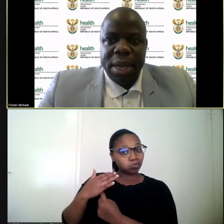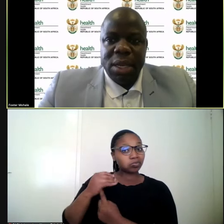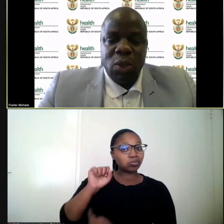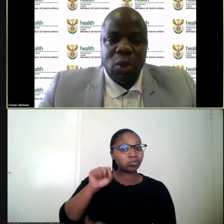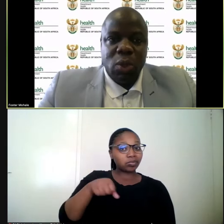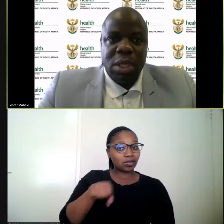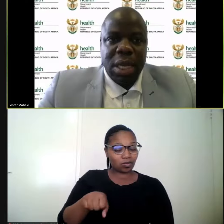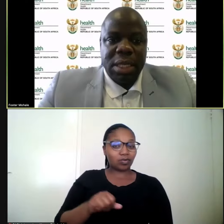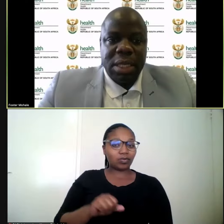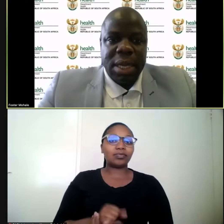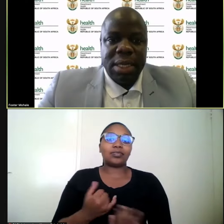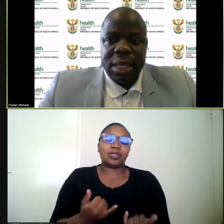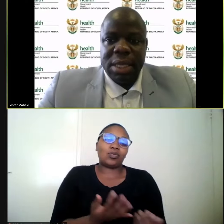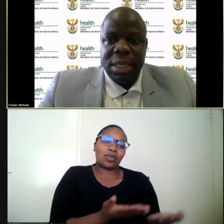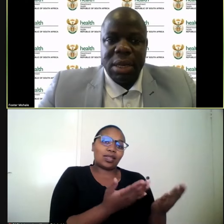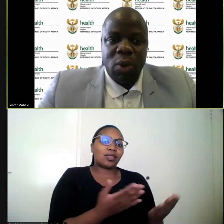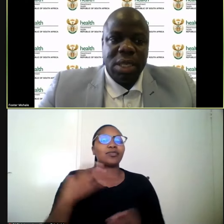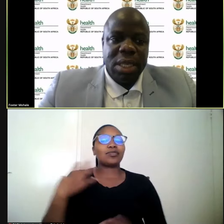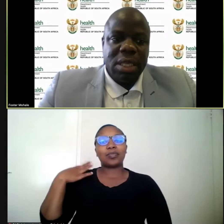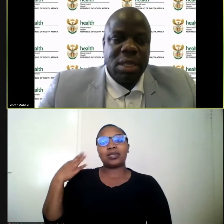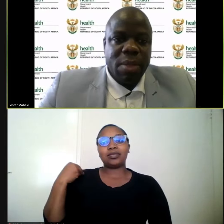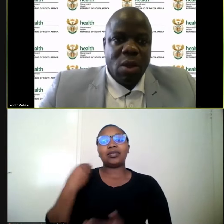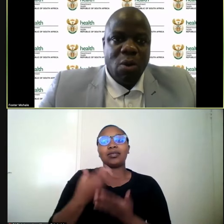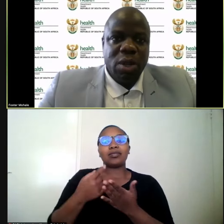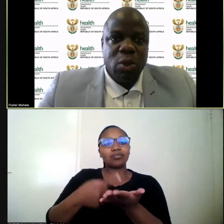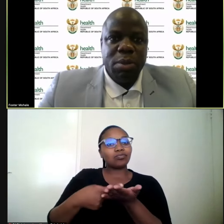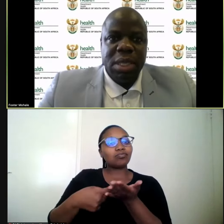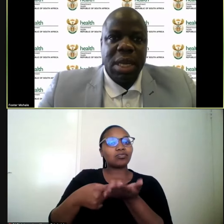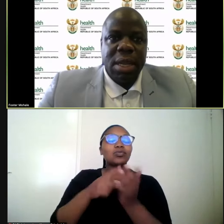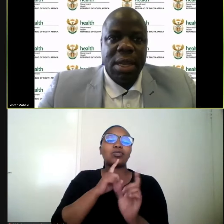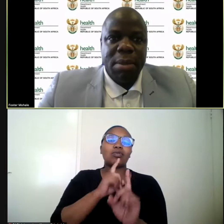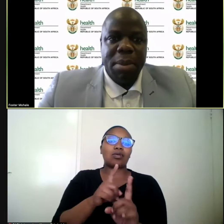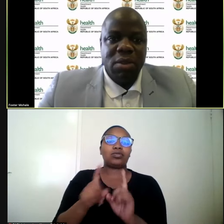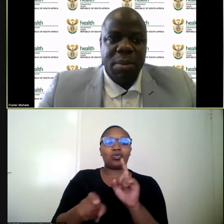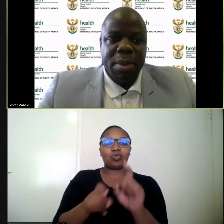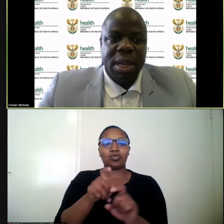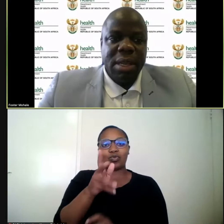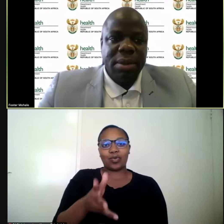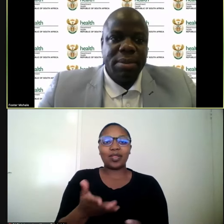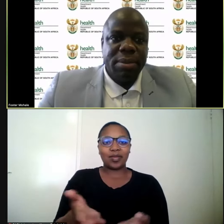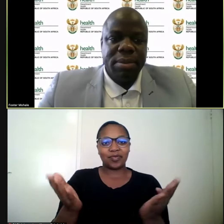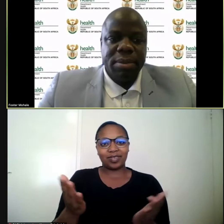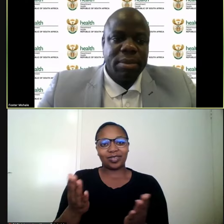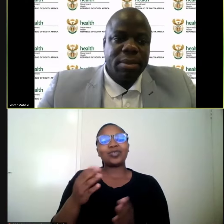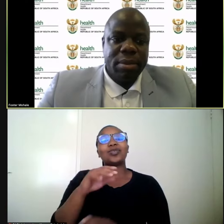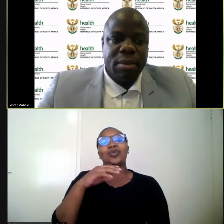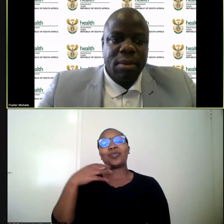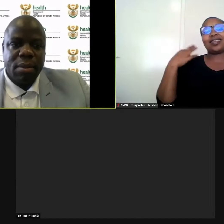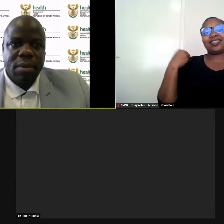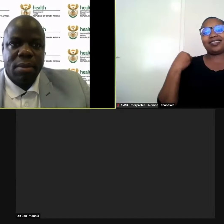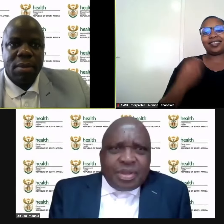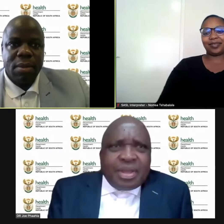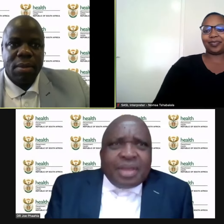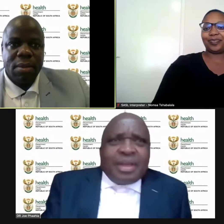the panel to discuss and share these questions. Over to you, Minister and the members of the panel.